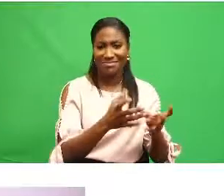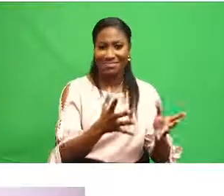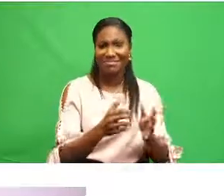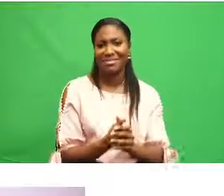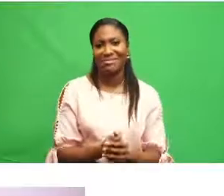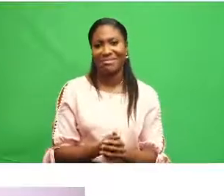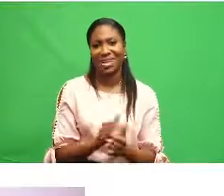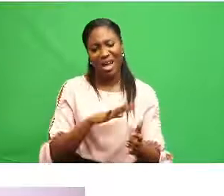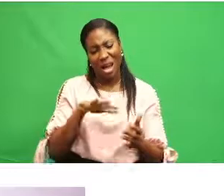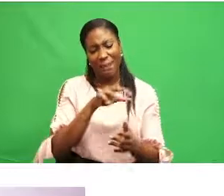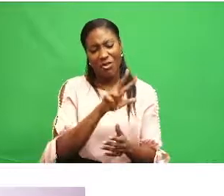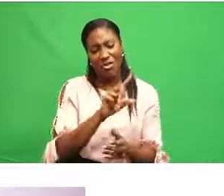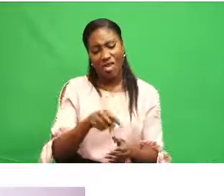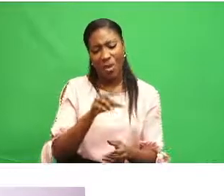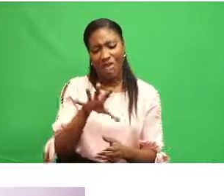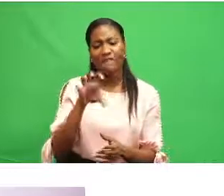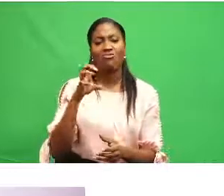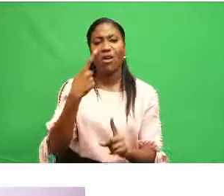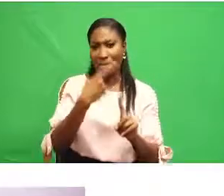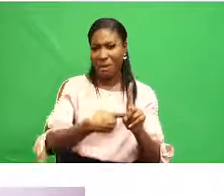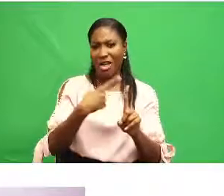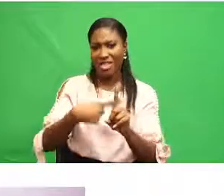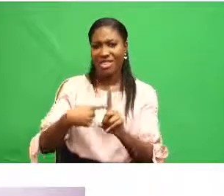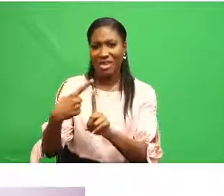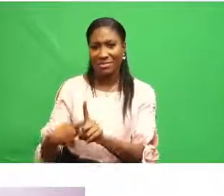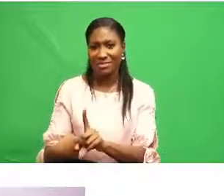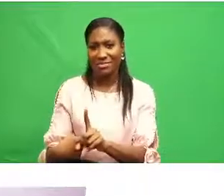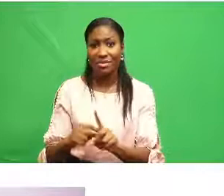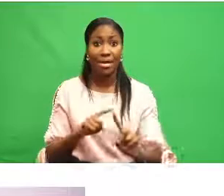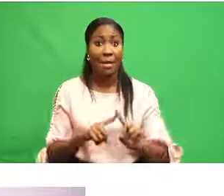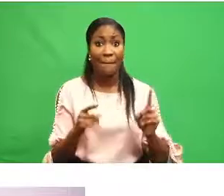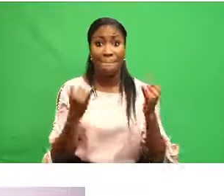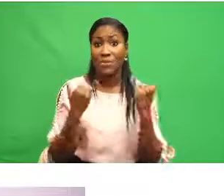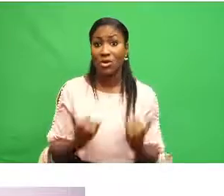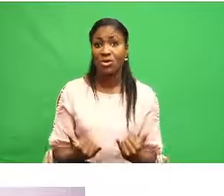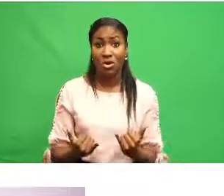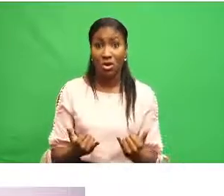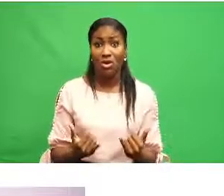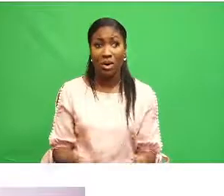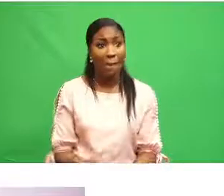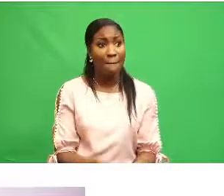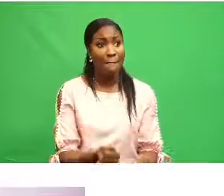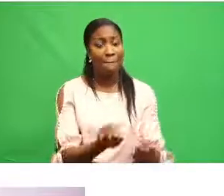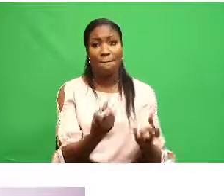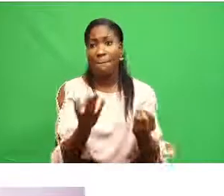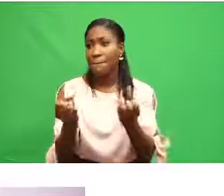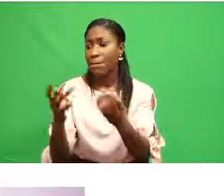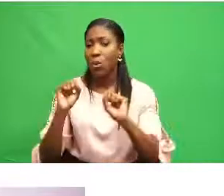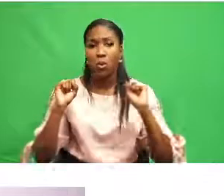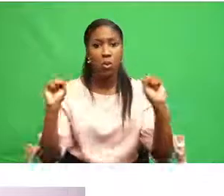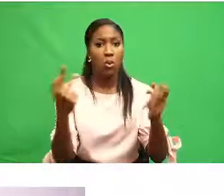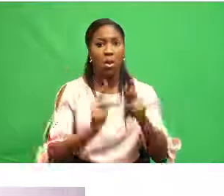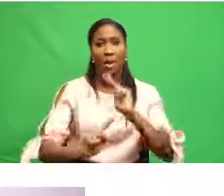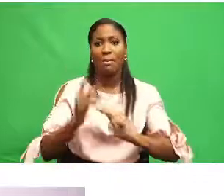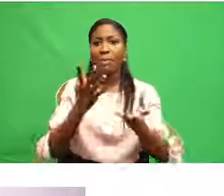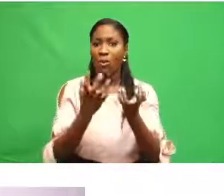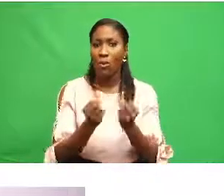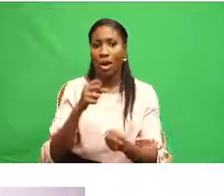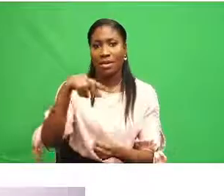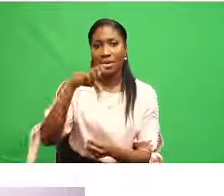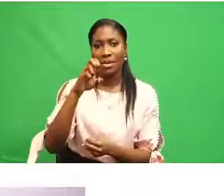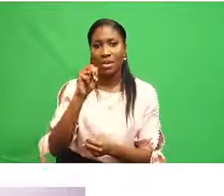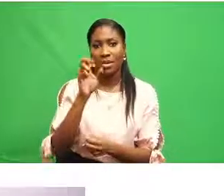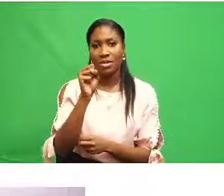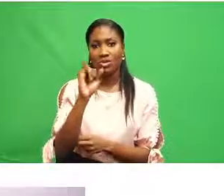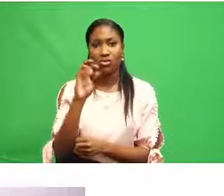per month. It's at a point where every person seeks that grant. Unfortunately, we have quite a number